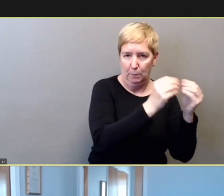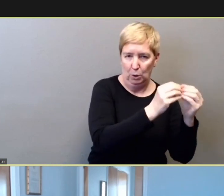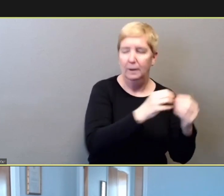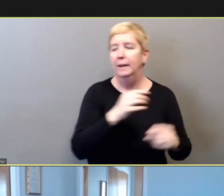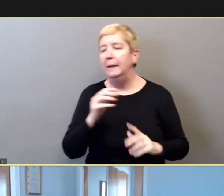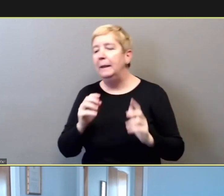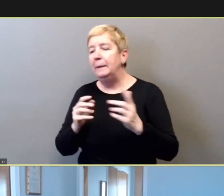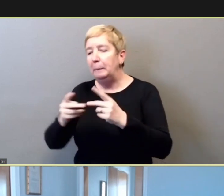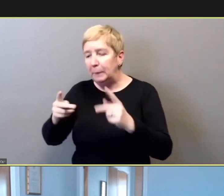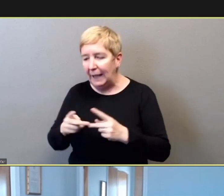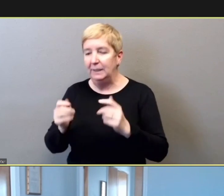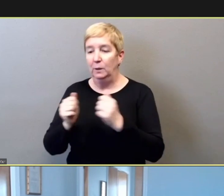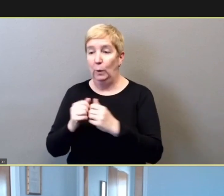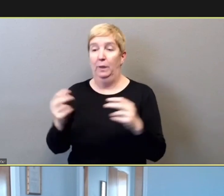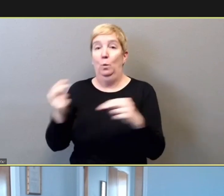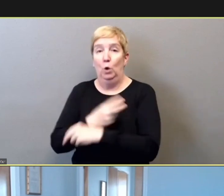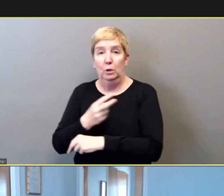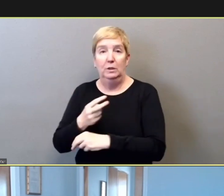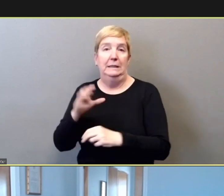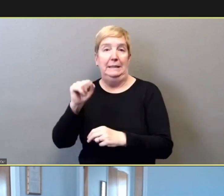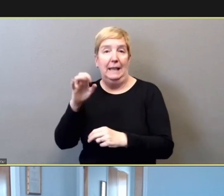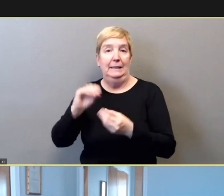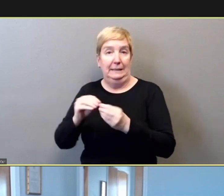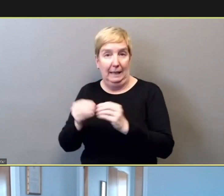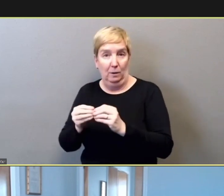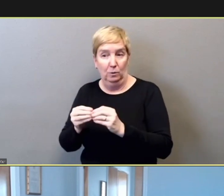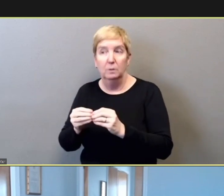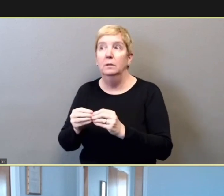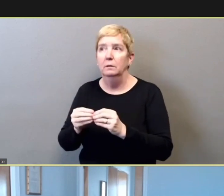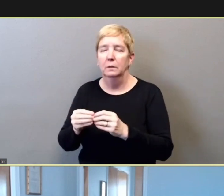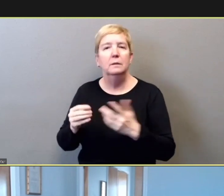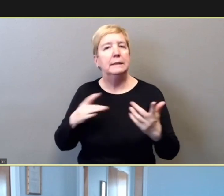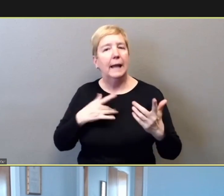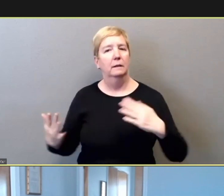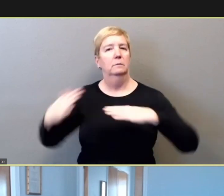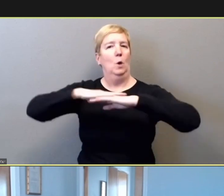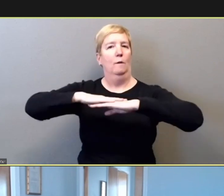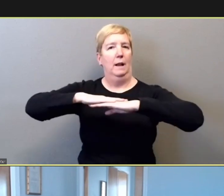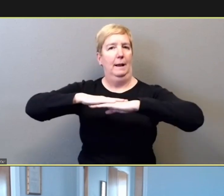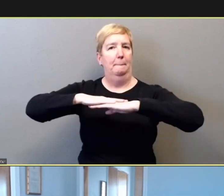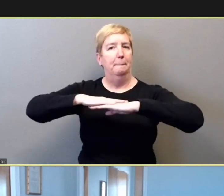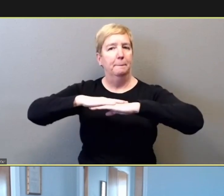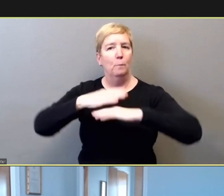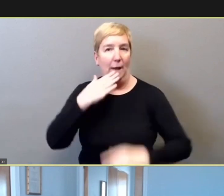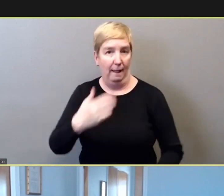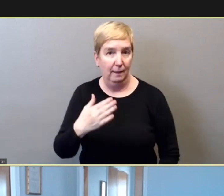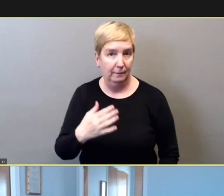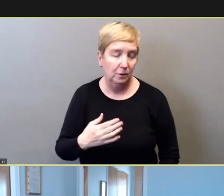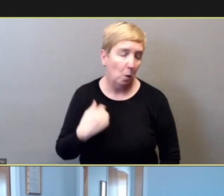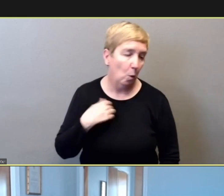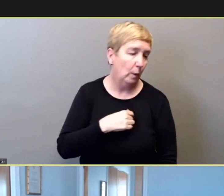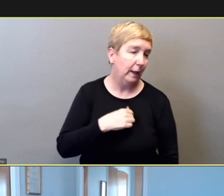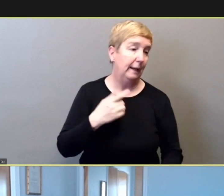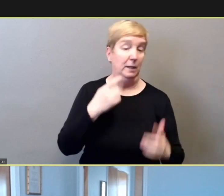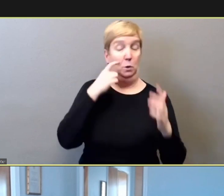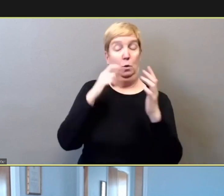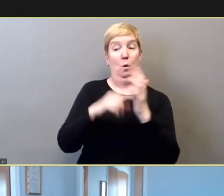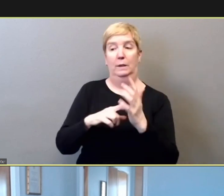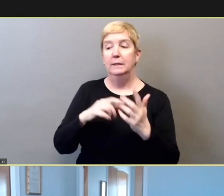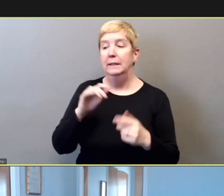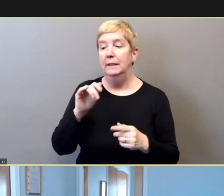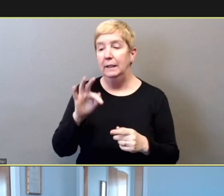with the highest case counts, as we've said many times before, they overlap pretty well. So what we're finding is